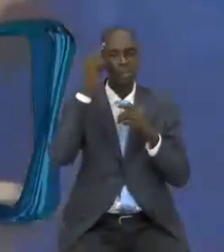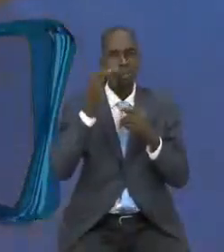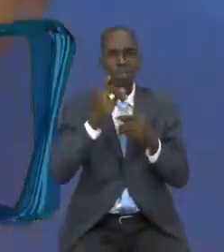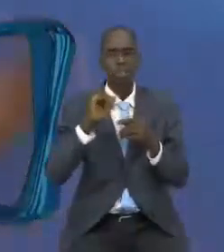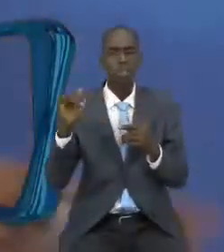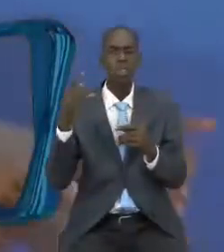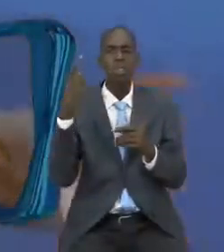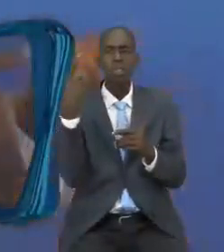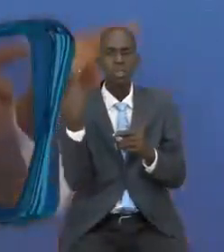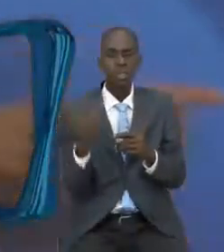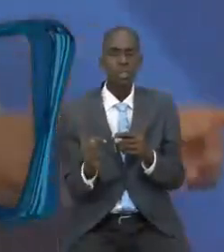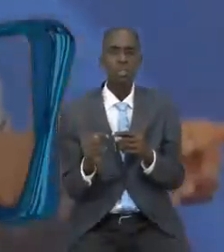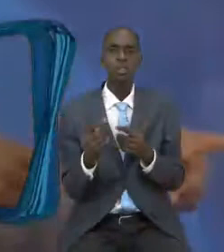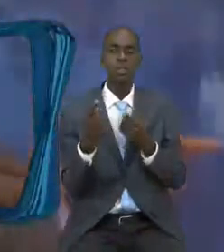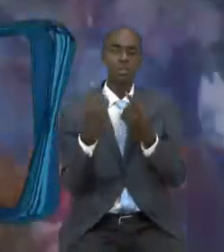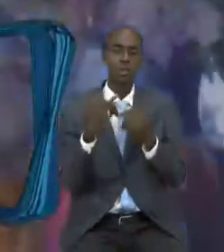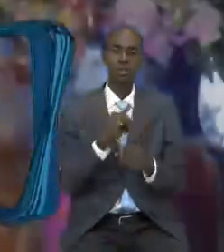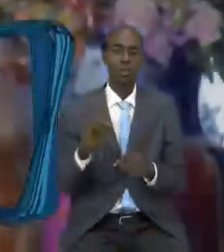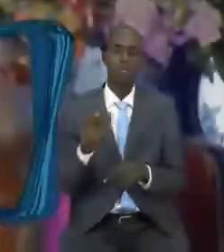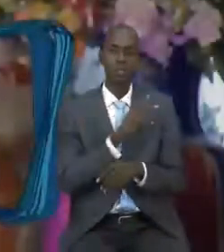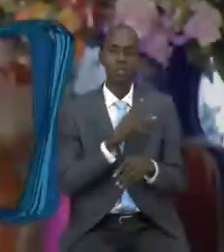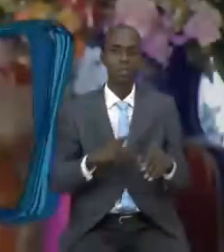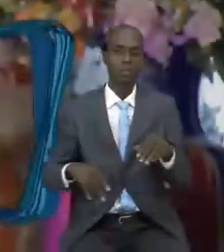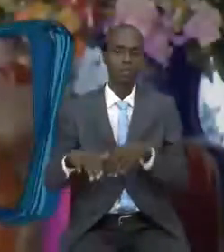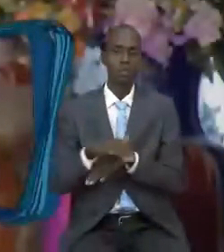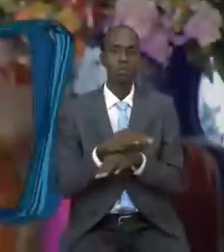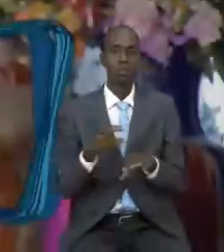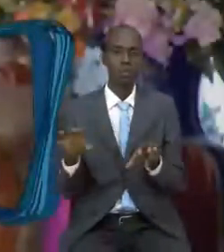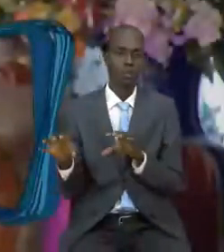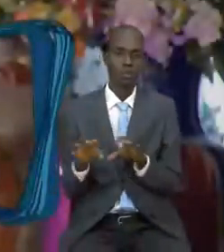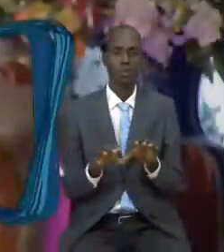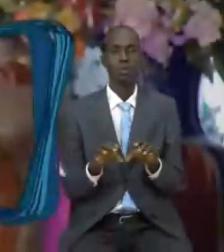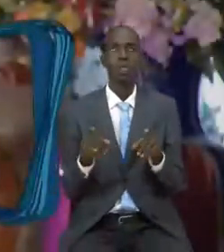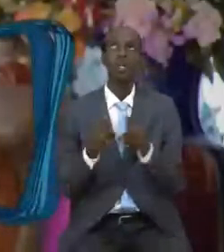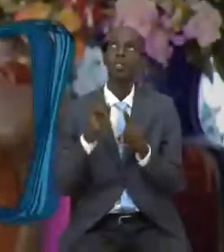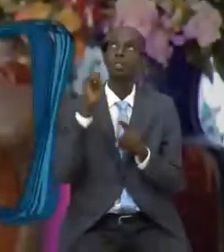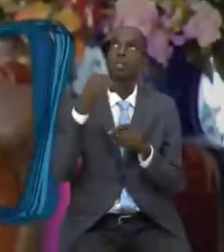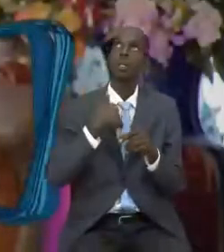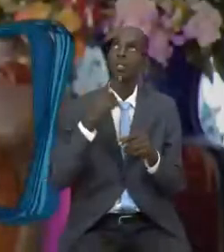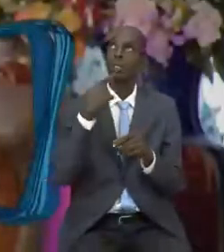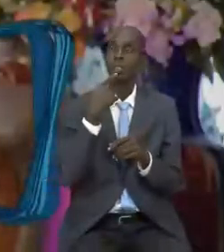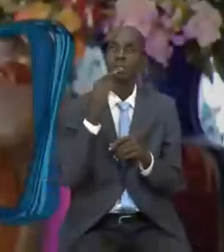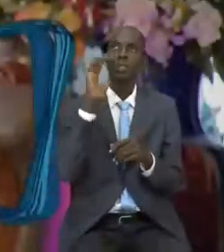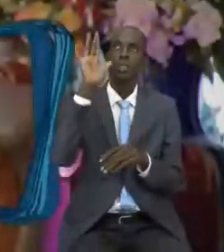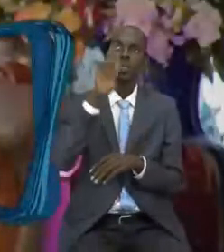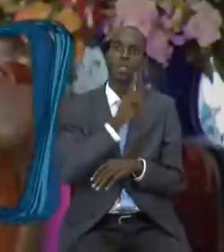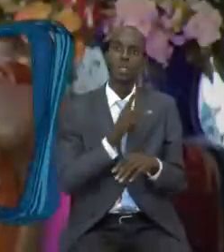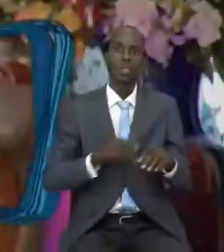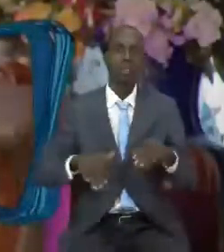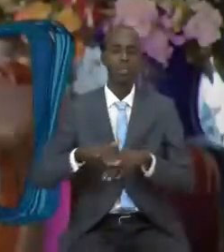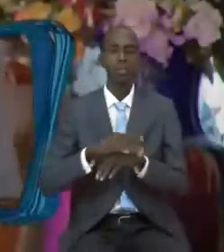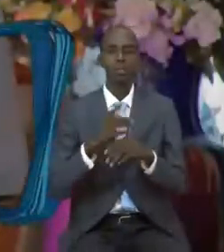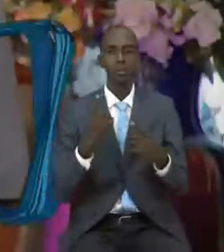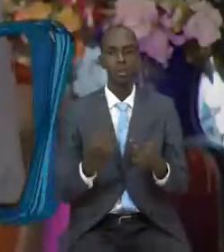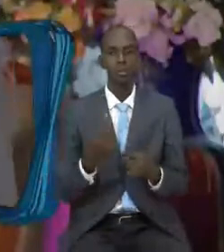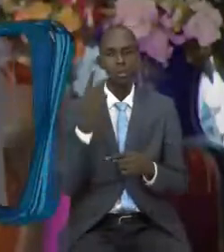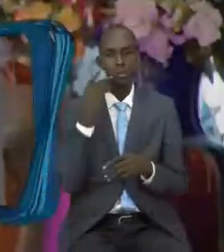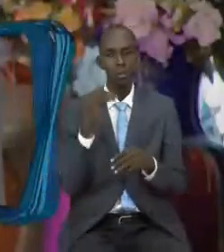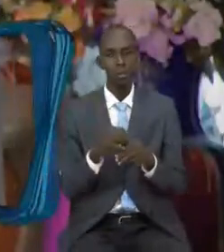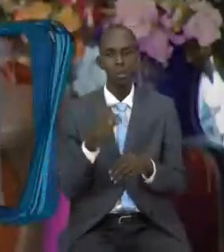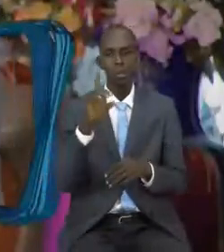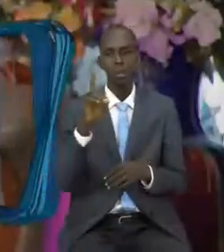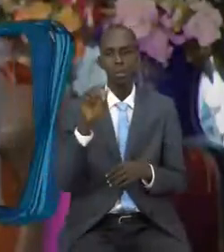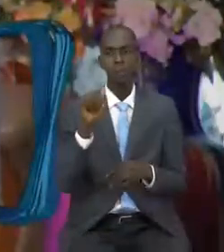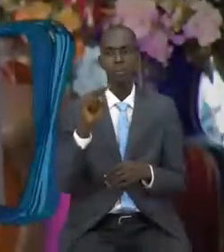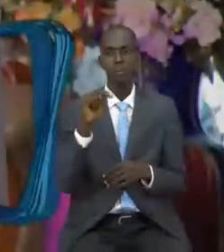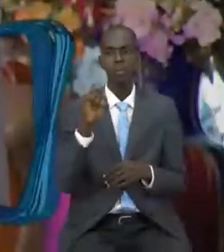tell the Lord, do as you have said, thy kingdom come. Look at Daniel chapter 7 verse 13.